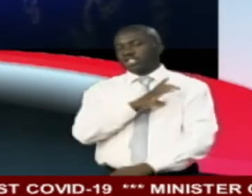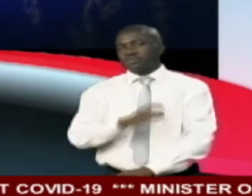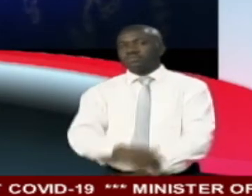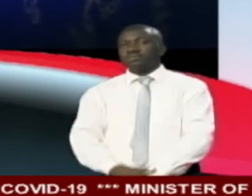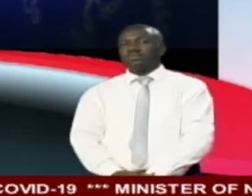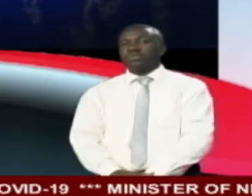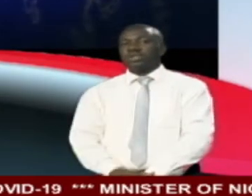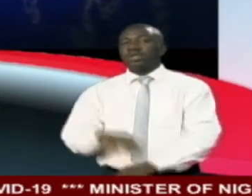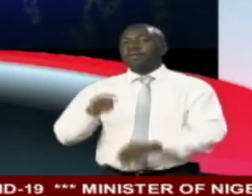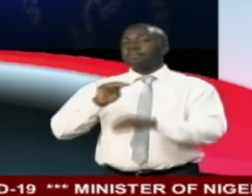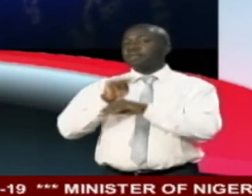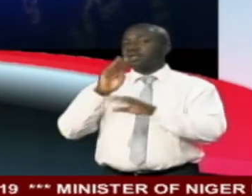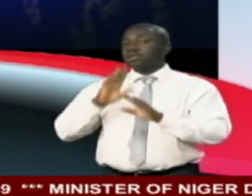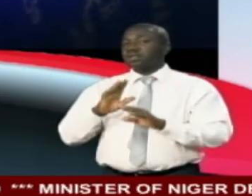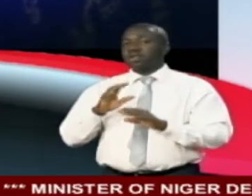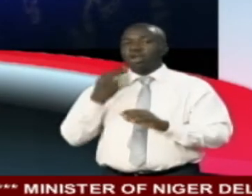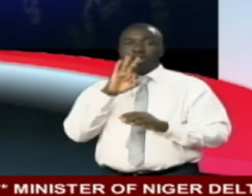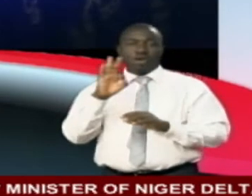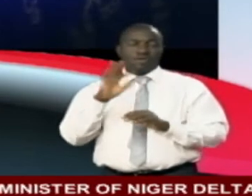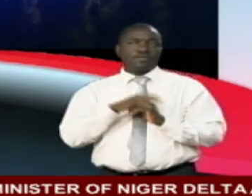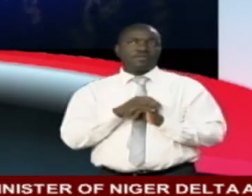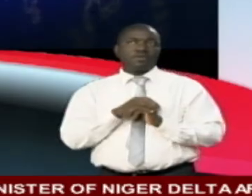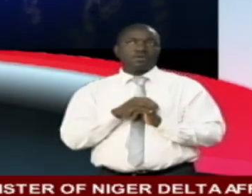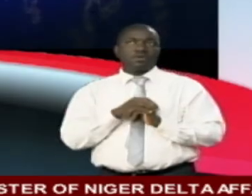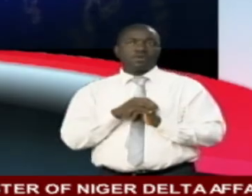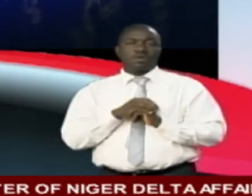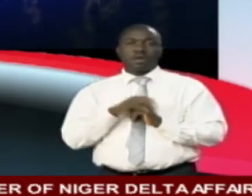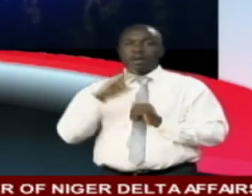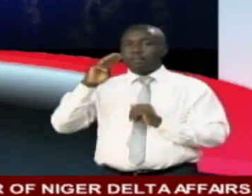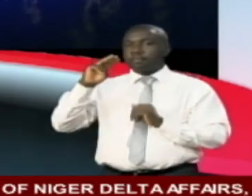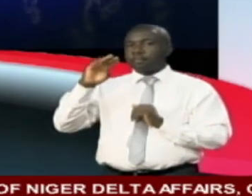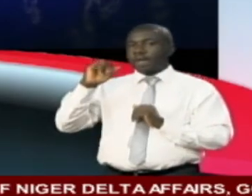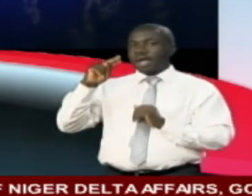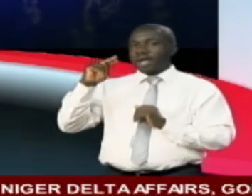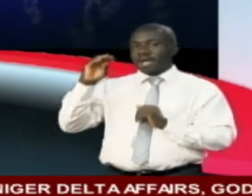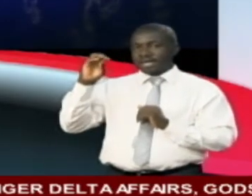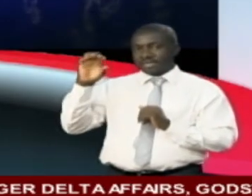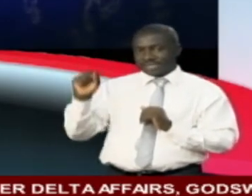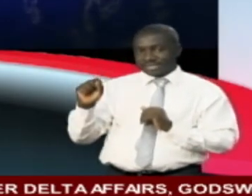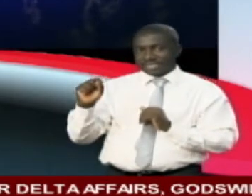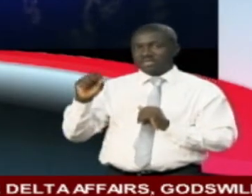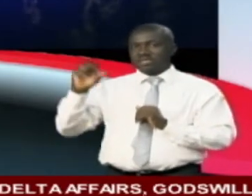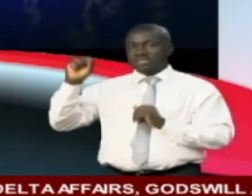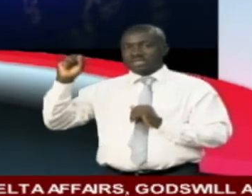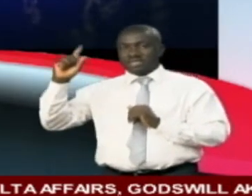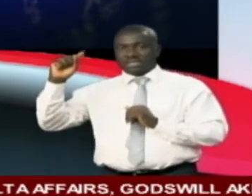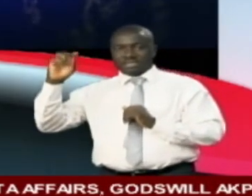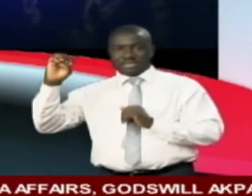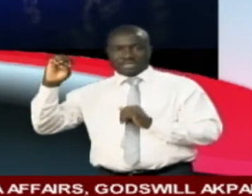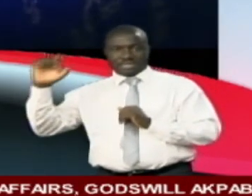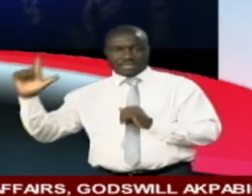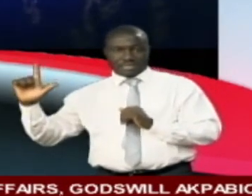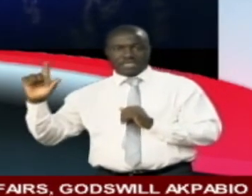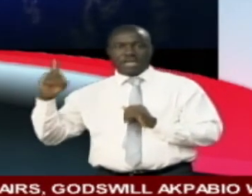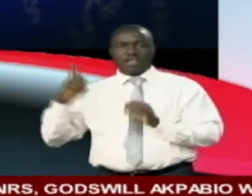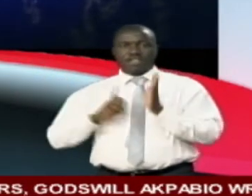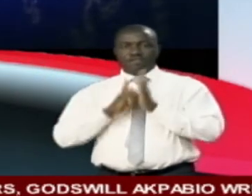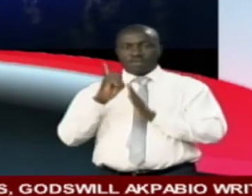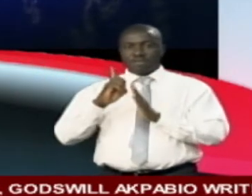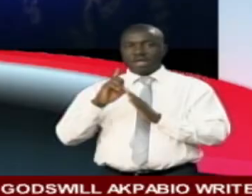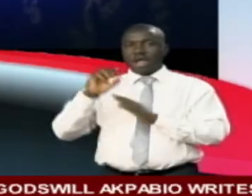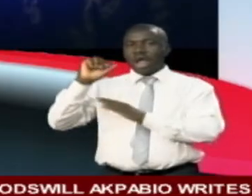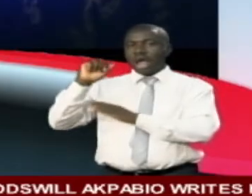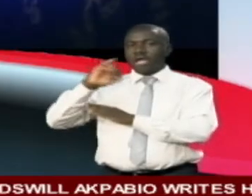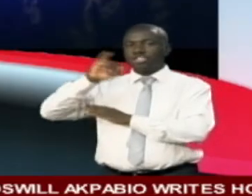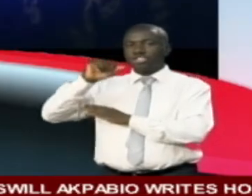Meanwhile, the Ministry of Mines and Steel Development and the Senate has given assurance that the Ajaokuta Steel Company will be given the